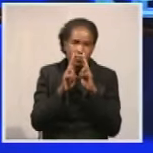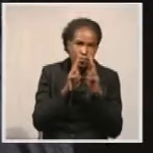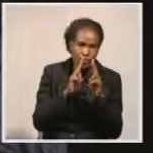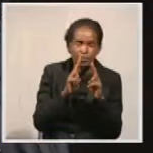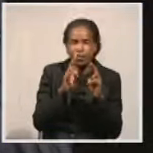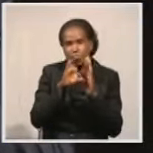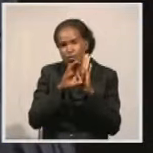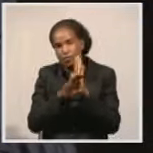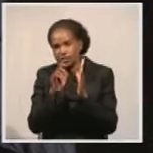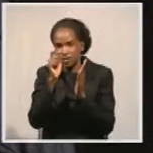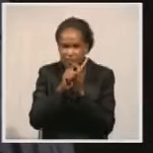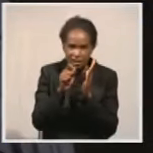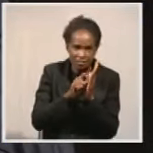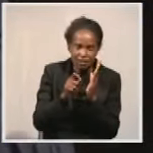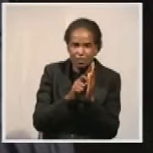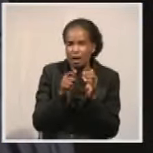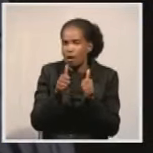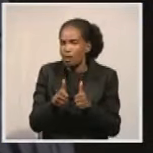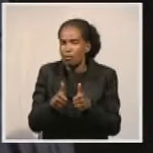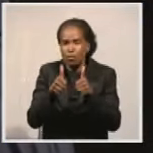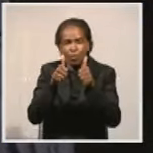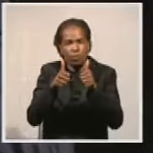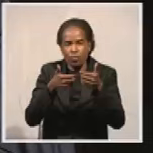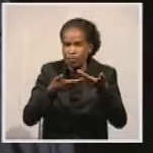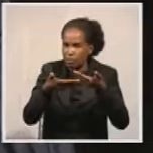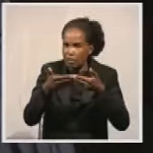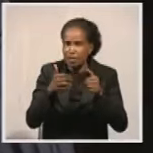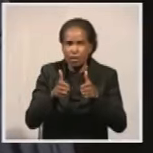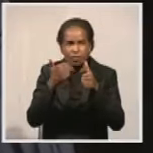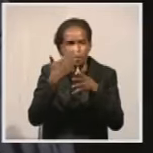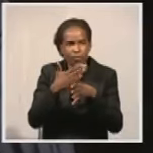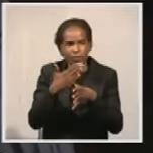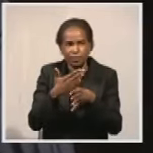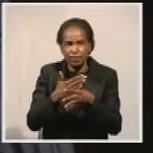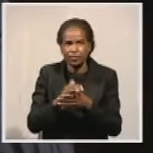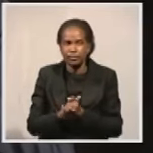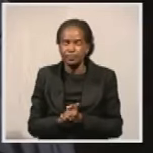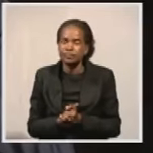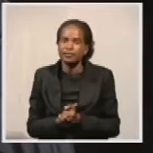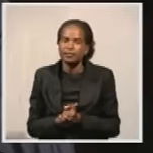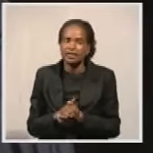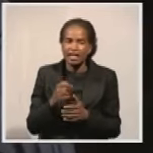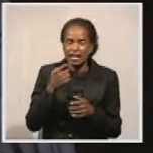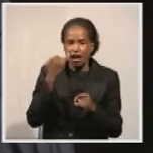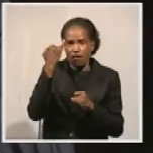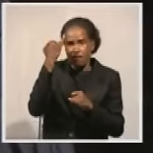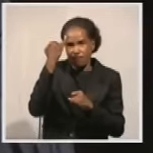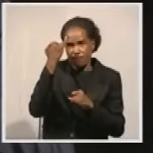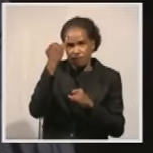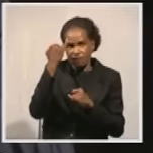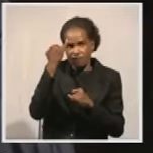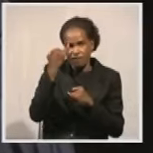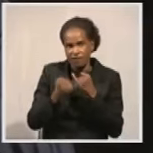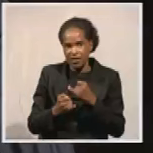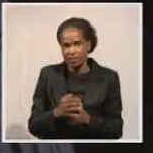up, setting the constitution up, as it were. Mm. Of course, one of the final things really I would like to touch on, and I think I'll be